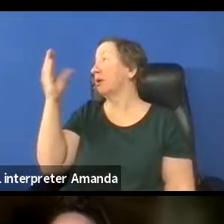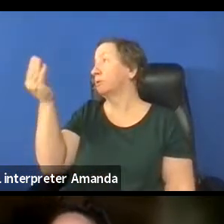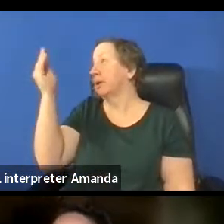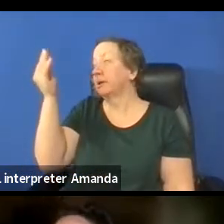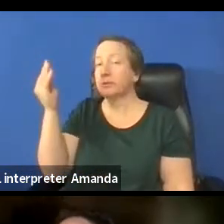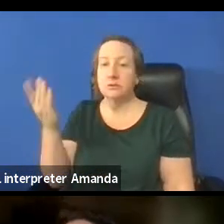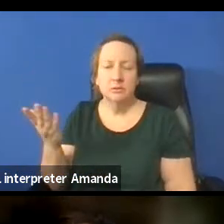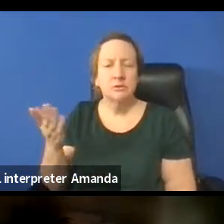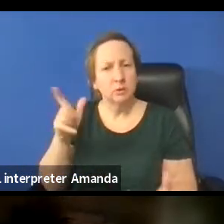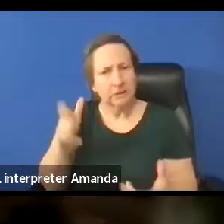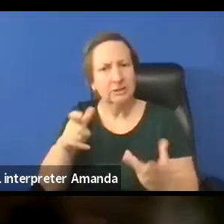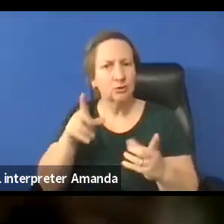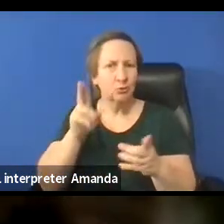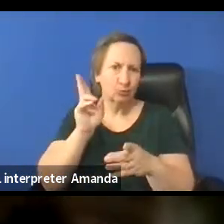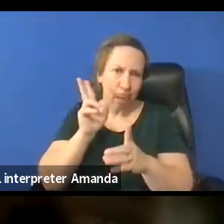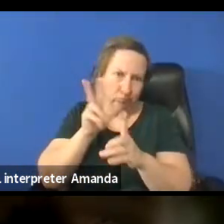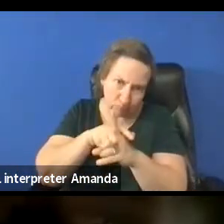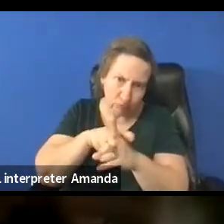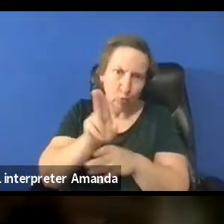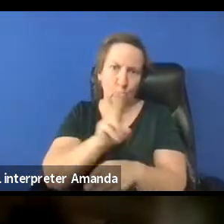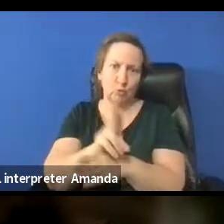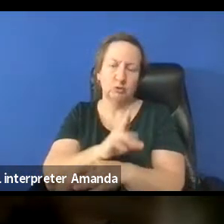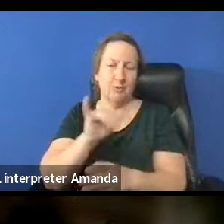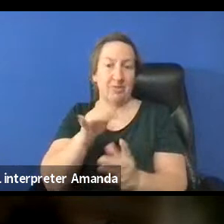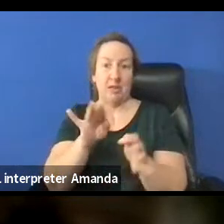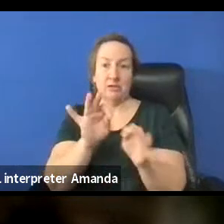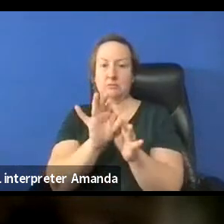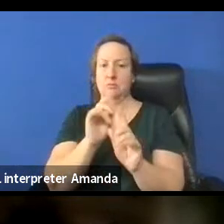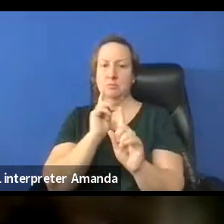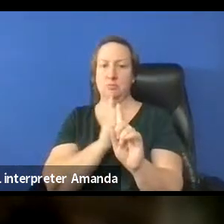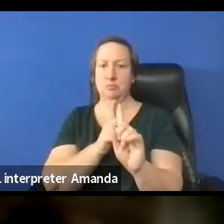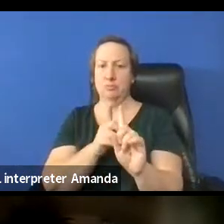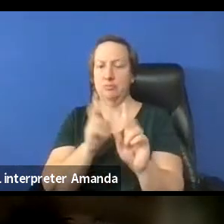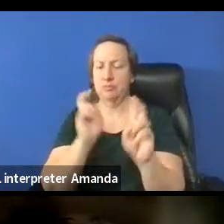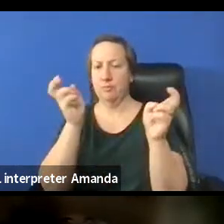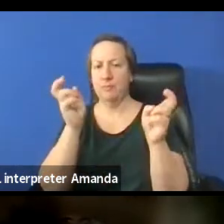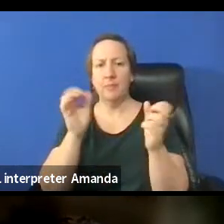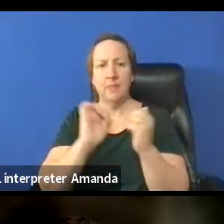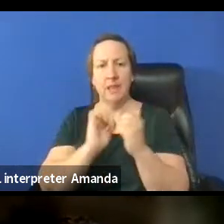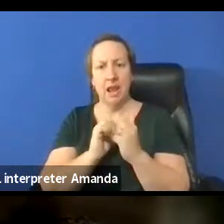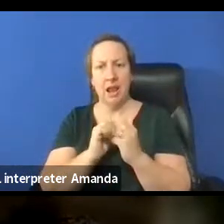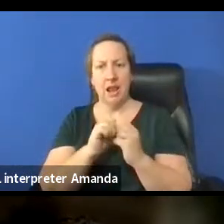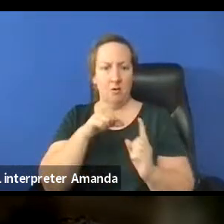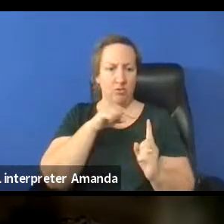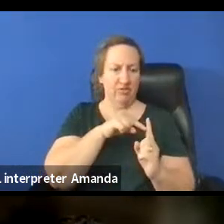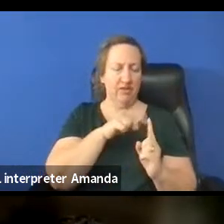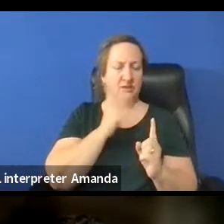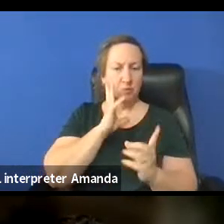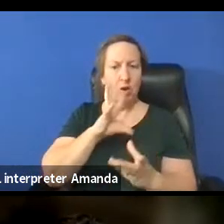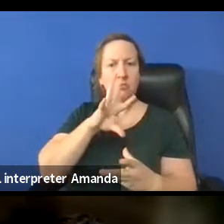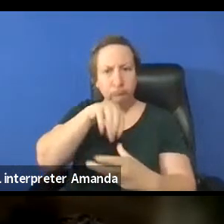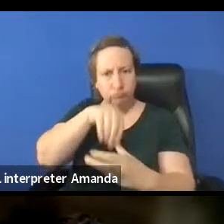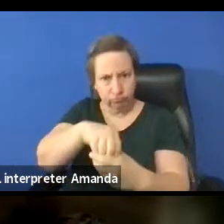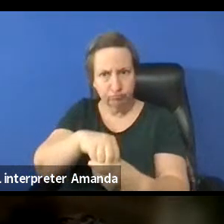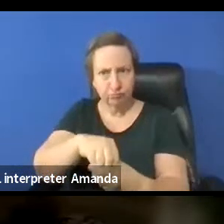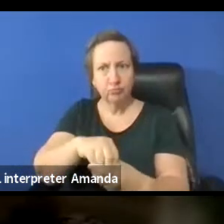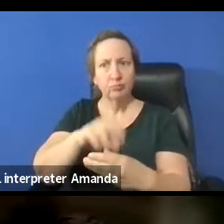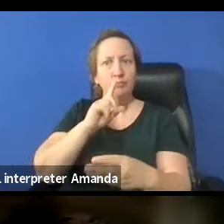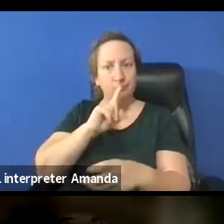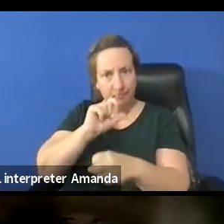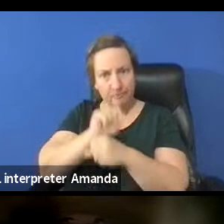the vexing issue, is how do we integrate this in a meaningful way that results